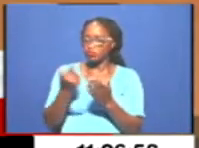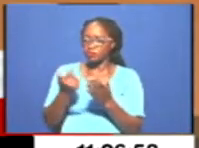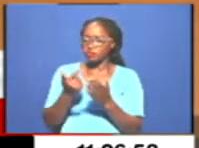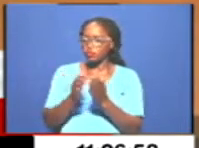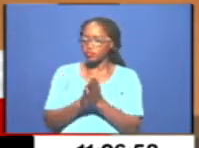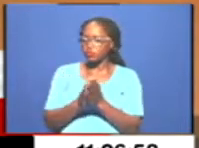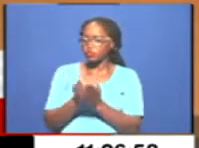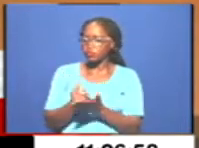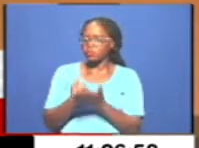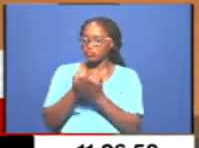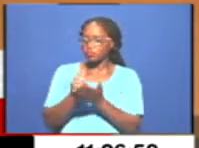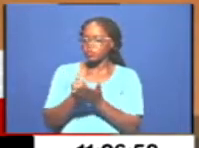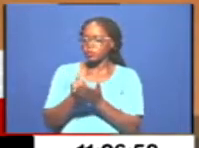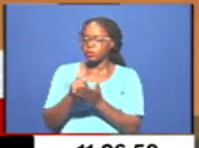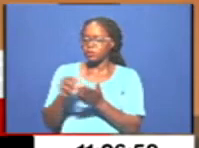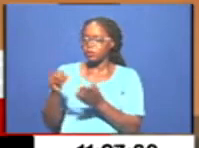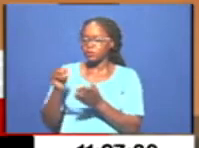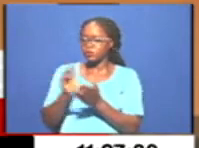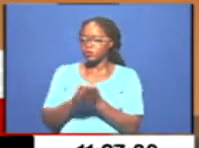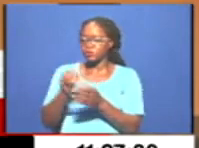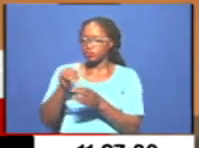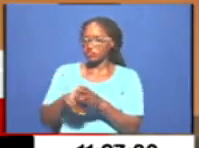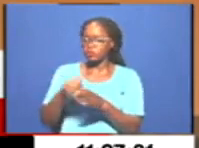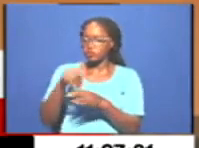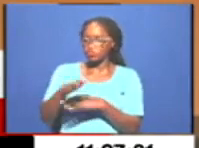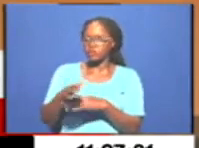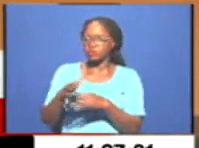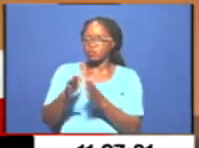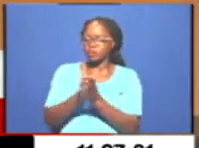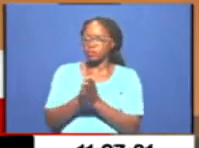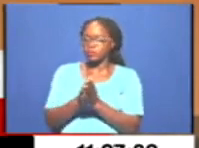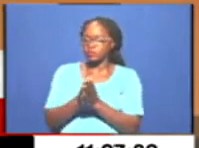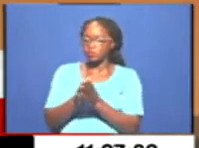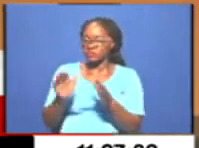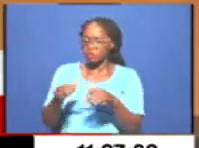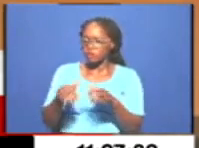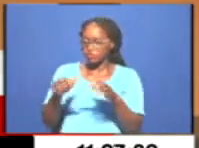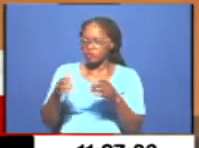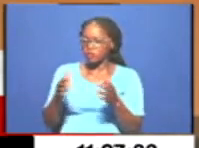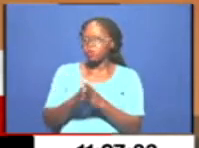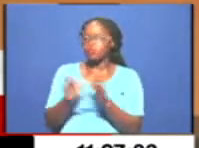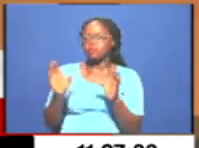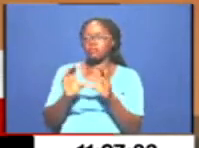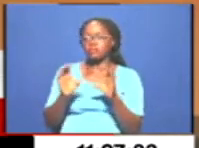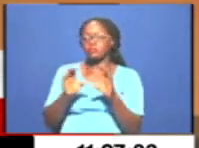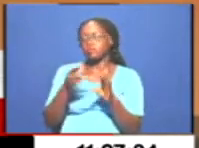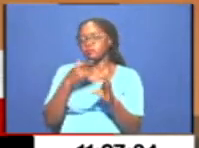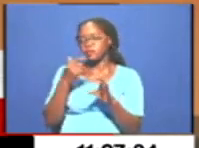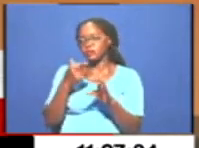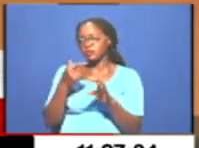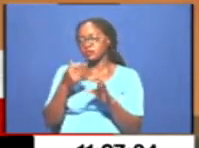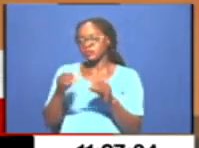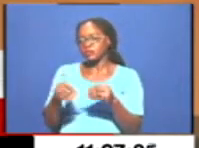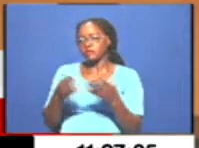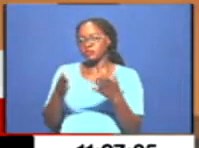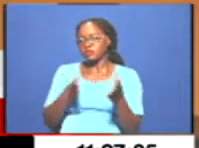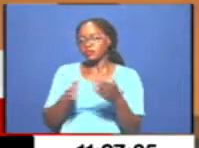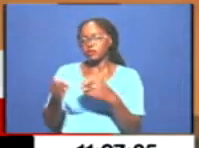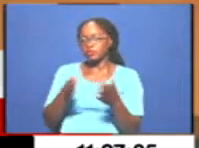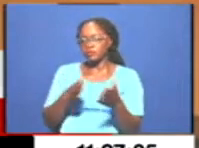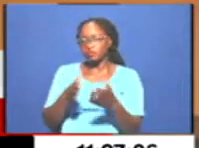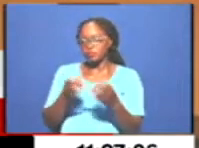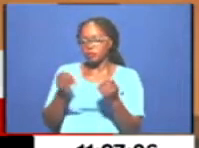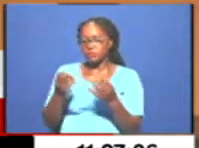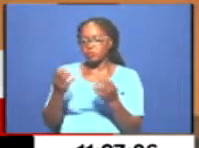but off the pitch. Our technical officials, our coaches, what we are saying is we want to give them as many opportunities as possible.